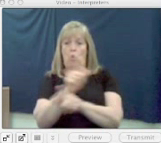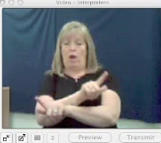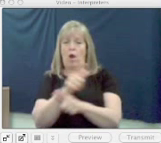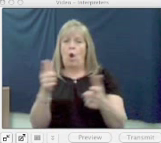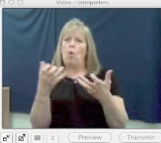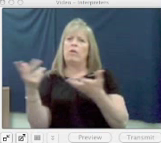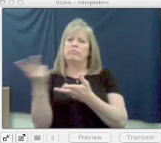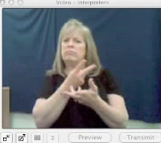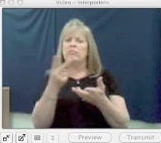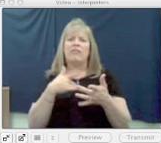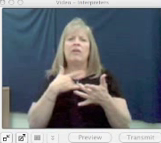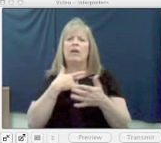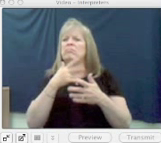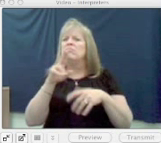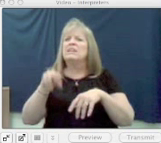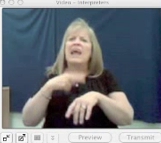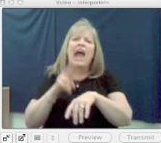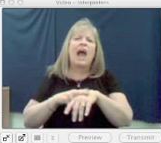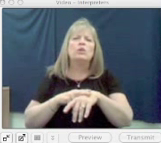as possible.